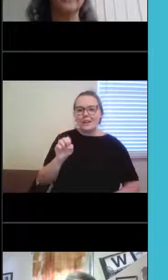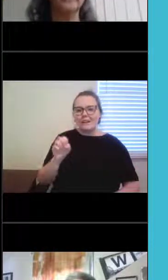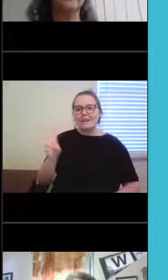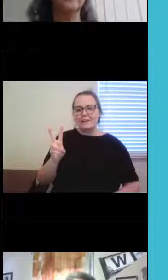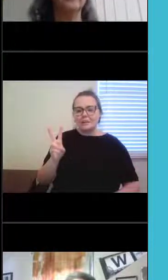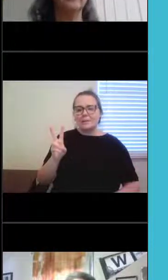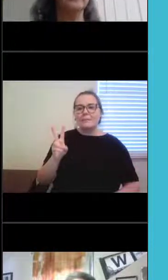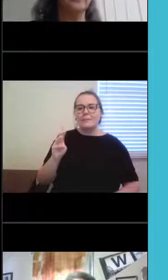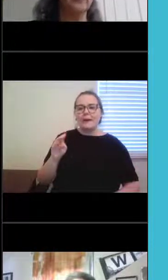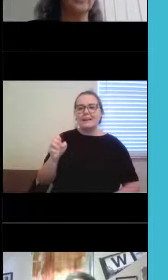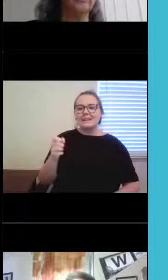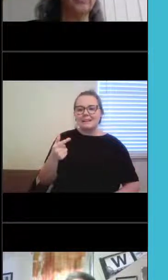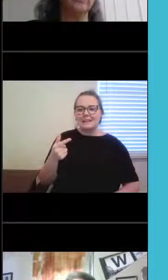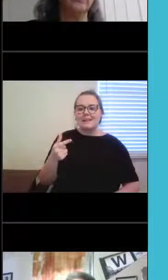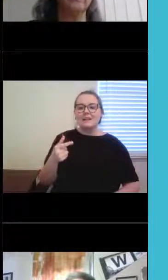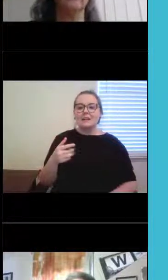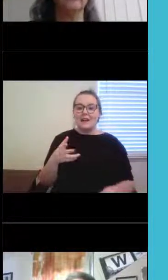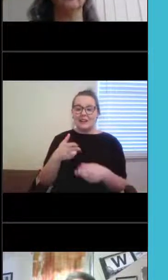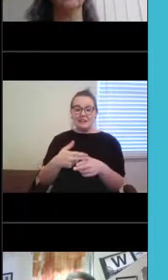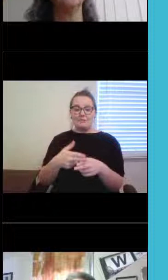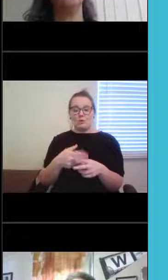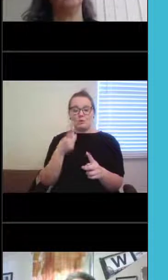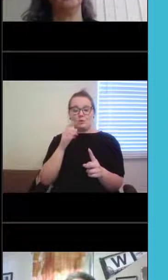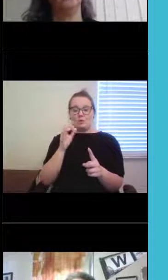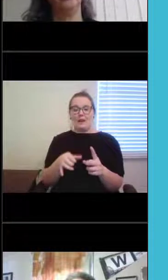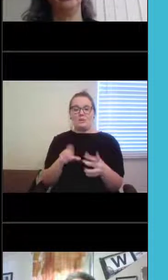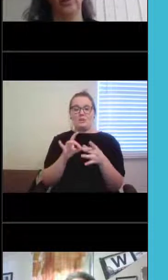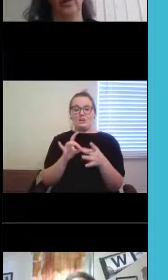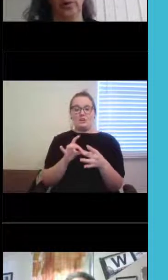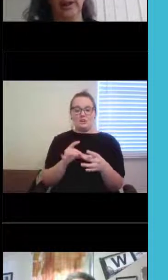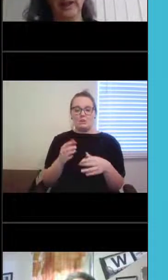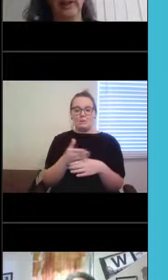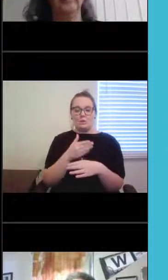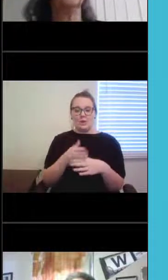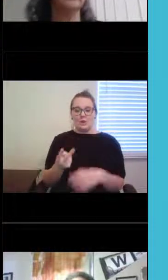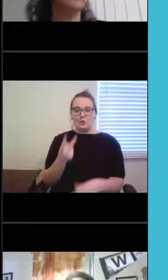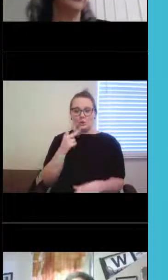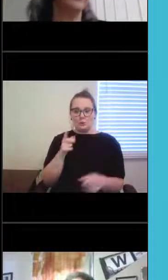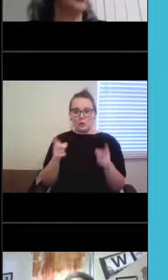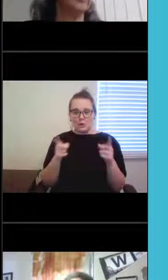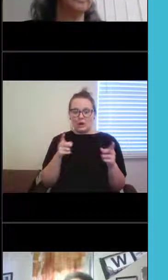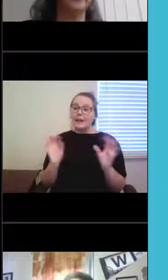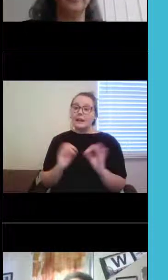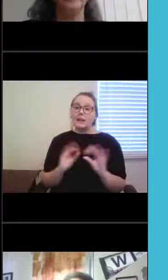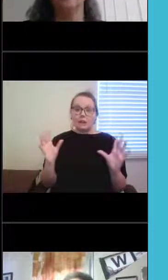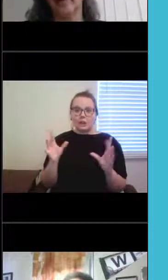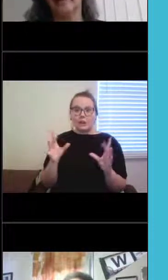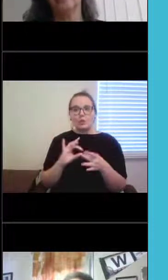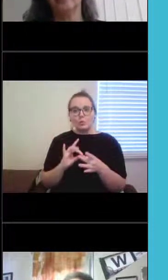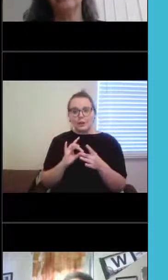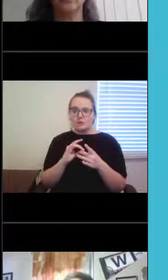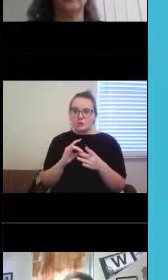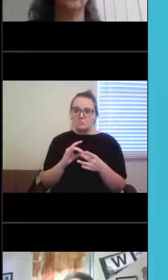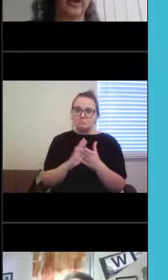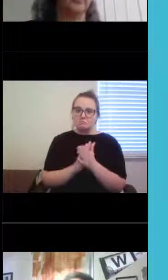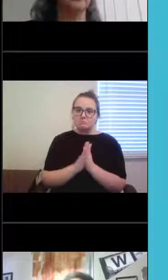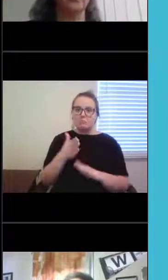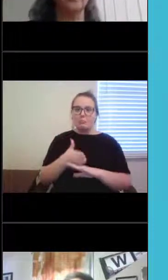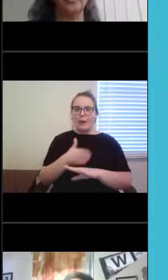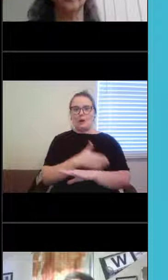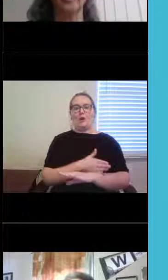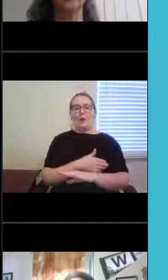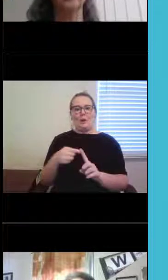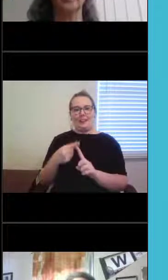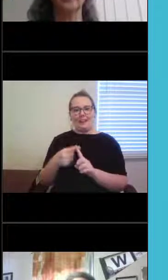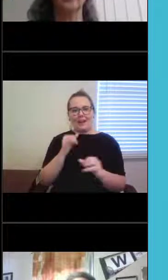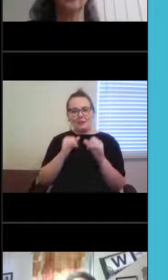survivor, as well as even at least temporarily to that relationship between the two. Now, clearly the relationship had gotten better by the time these interviews happened, or